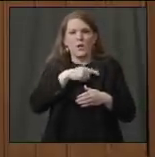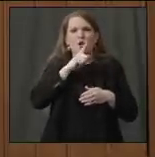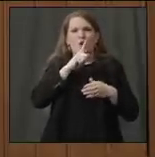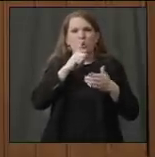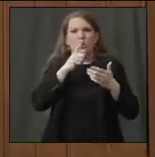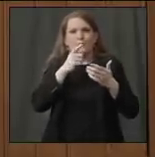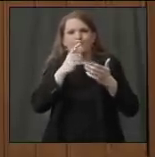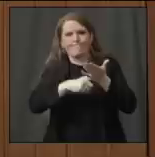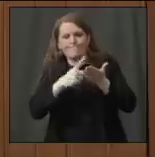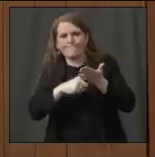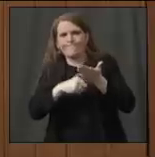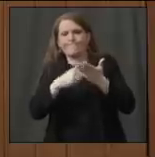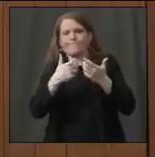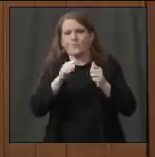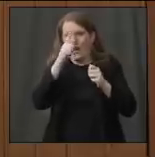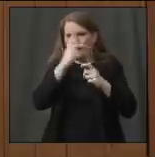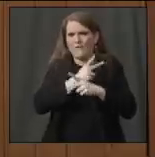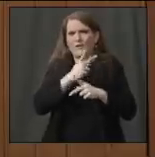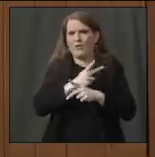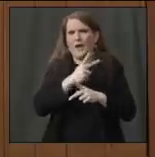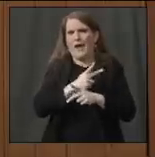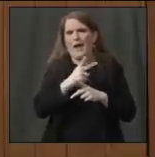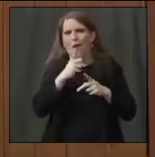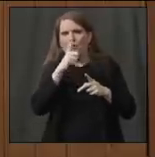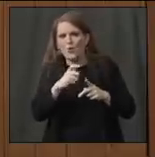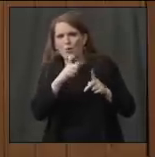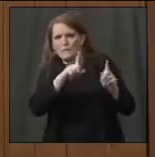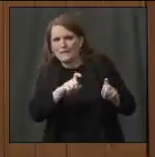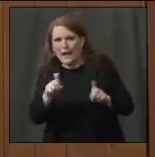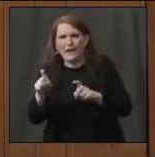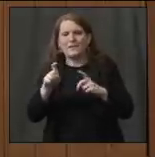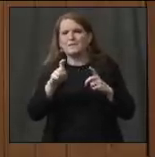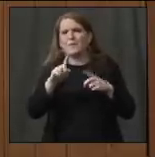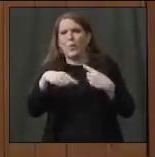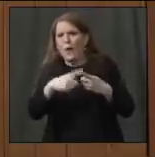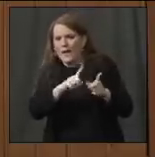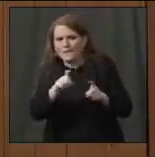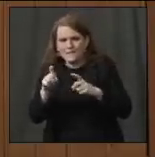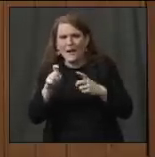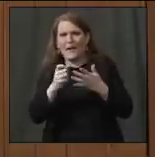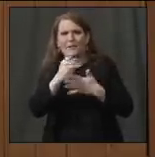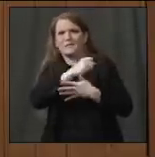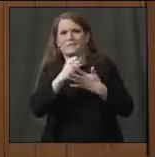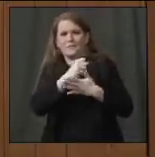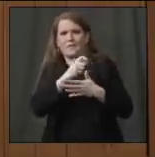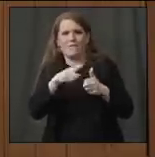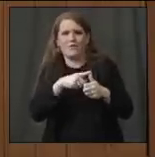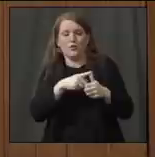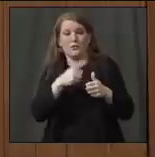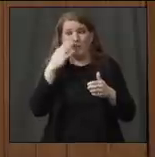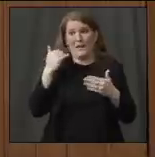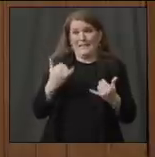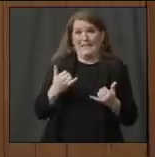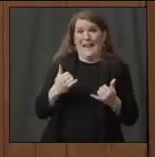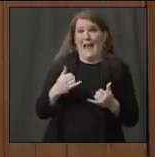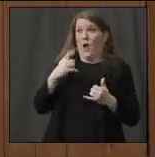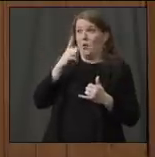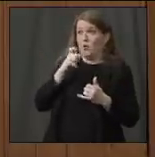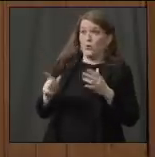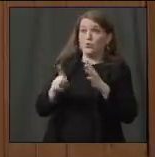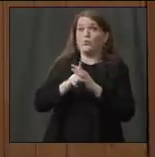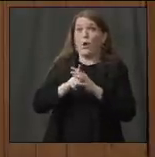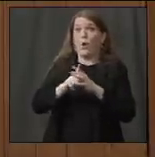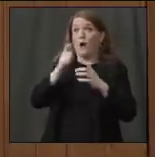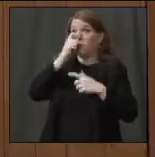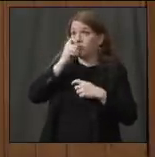able to be tested. The governor mentioned a moment ago about moving from basically what we're doing now is just testing symptomatic people and even a subset of them to